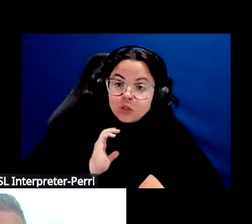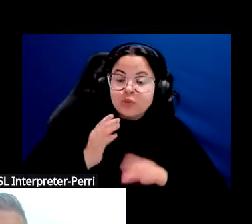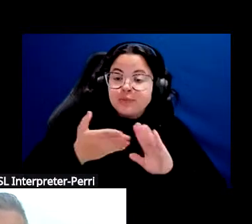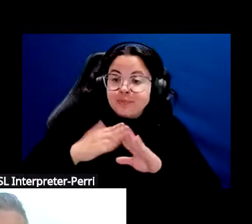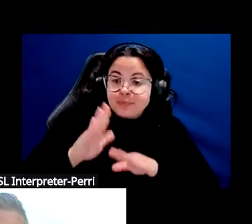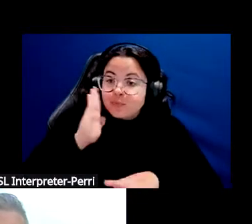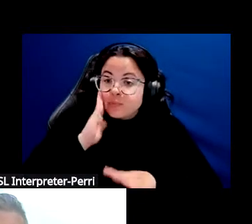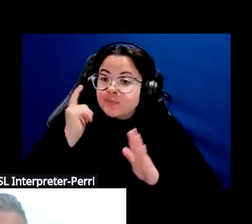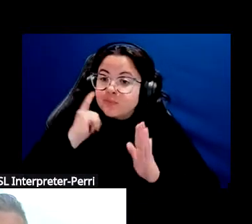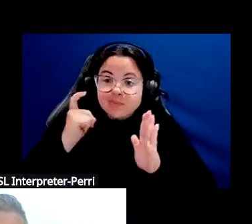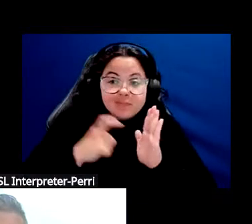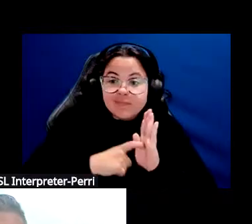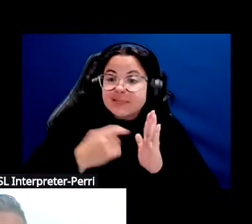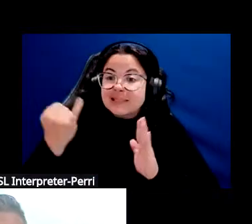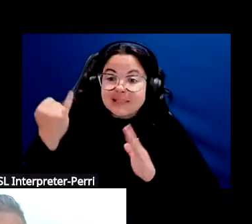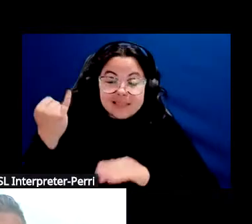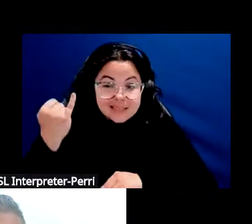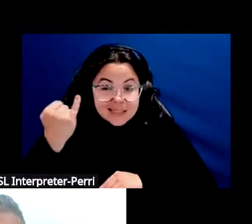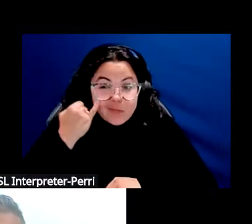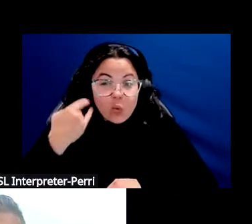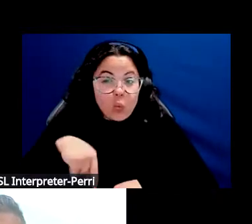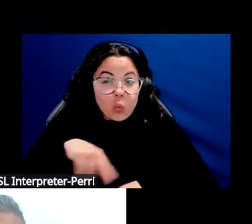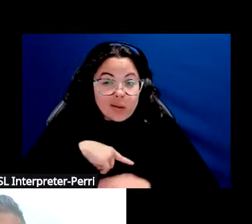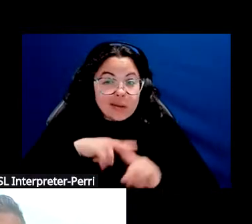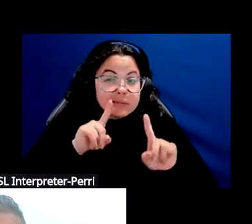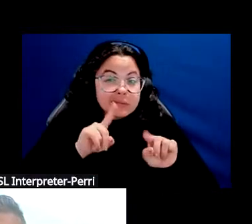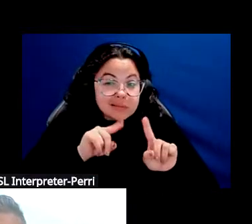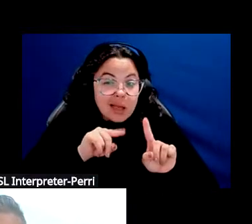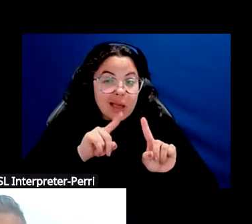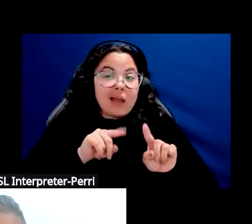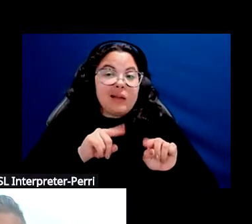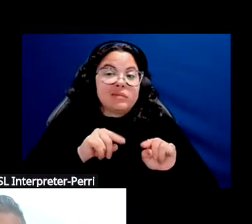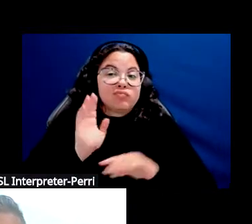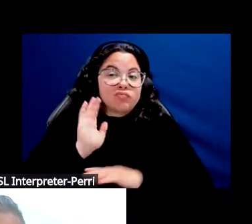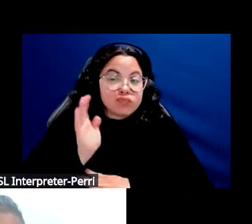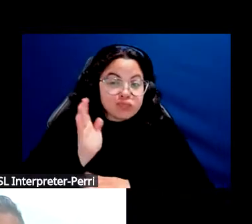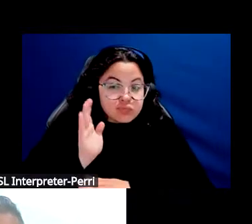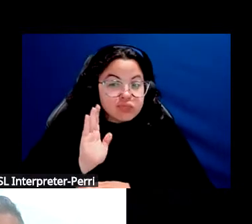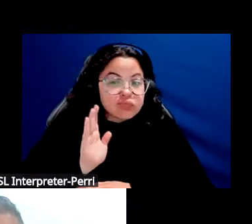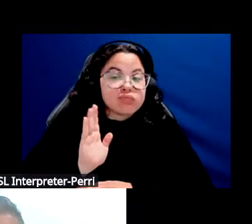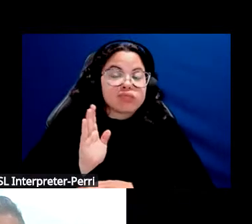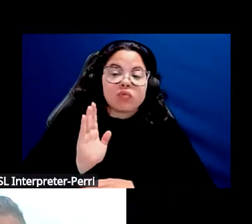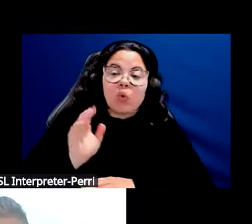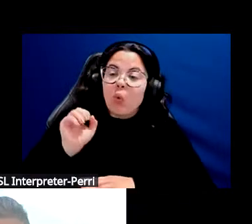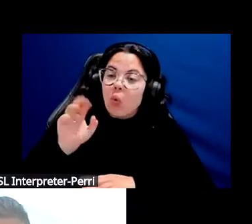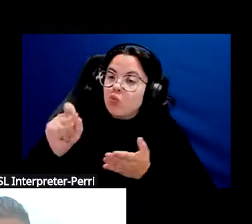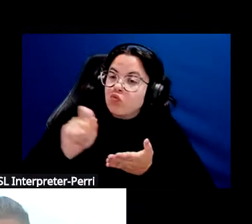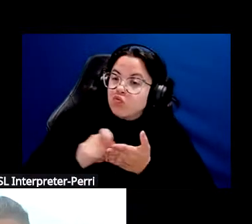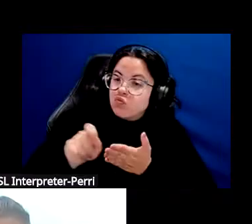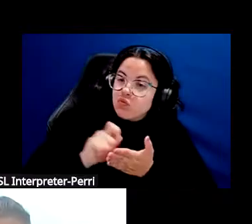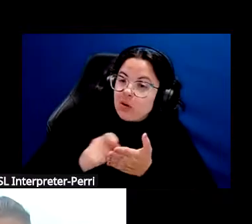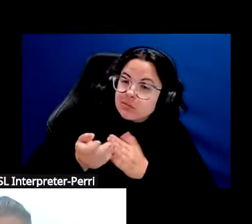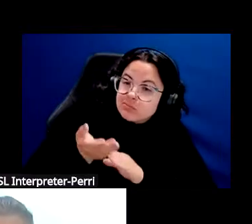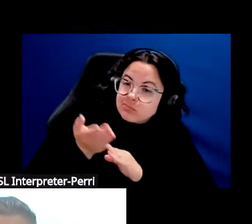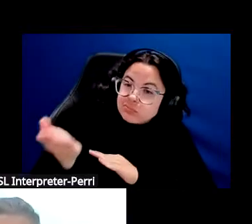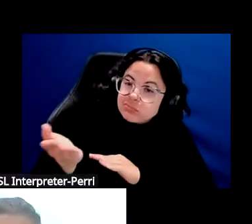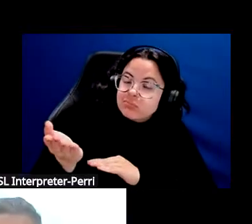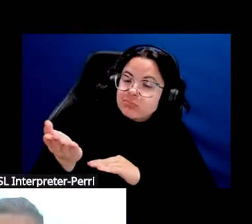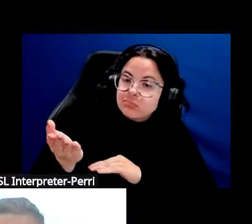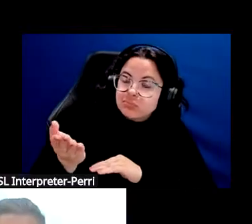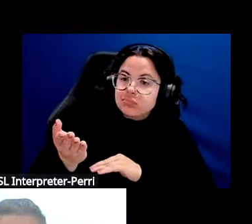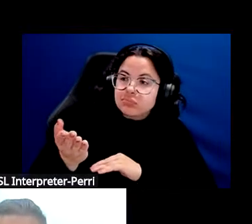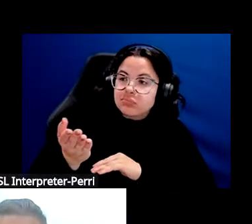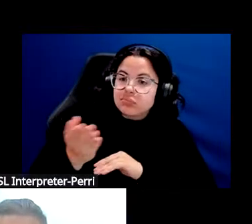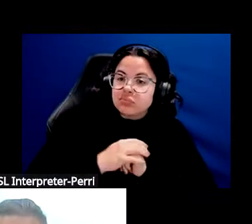recognize anything is if we attend a hearing, do a testimony, or write testimony if you're not able to,